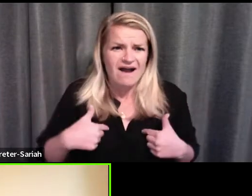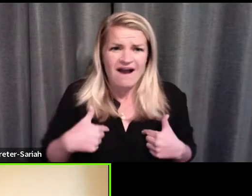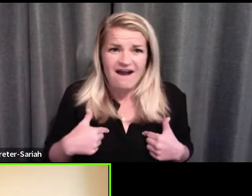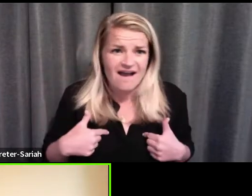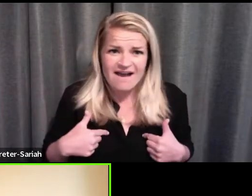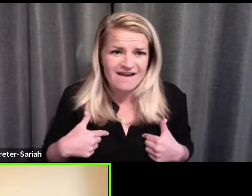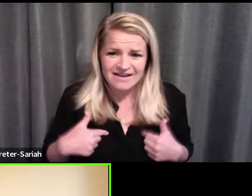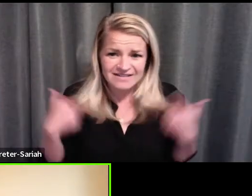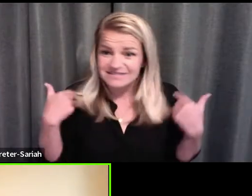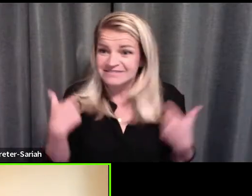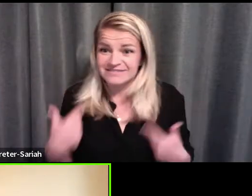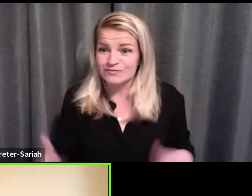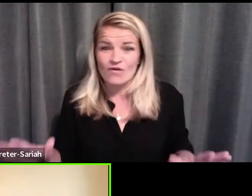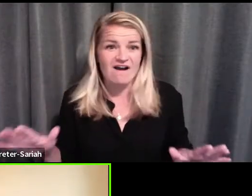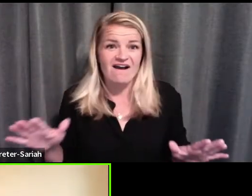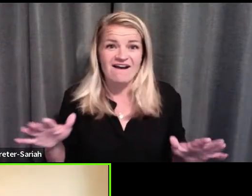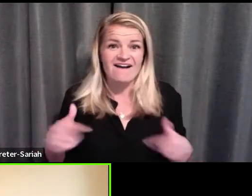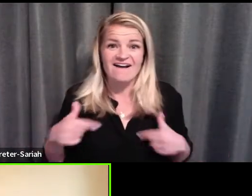this drive.